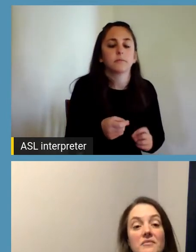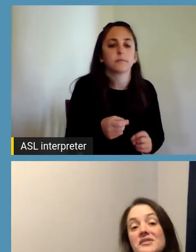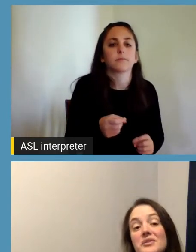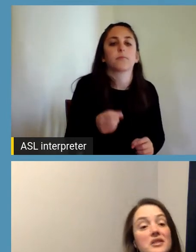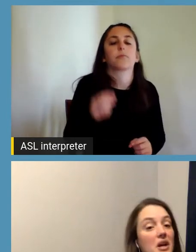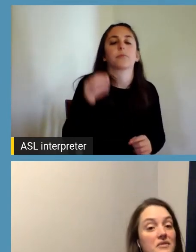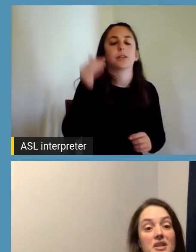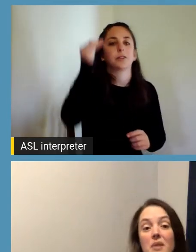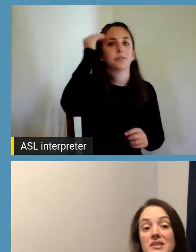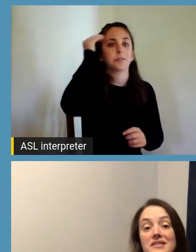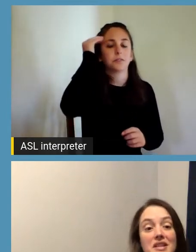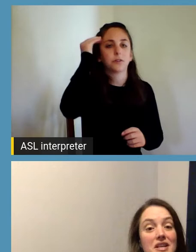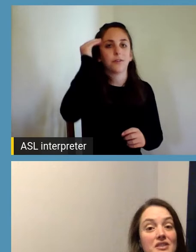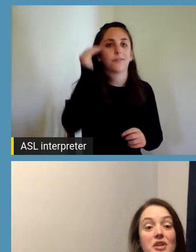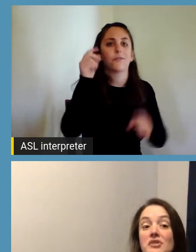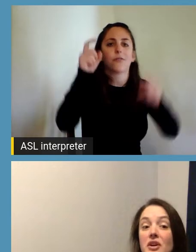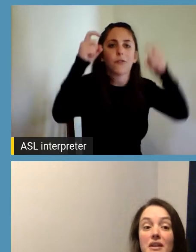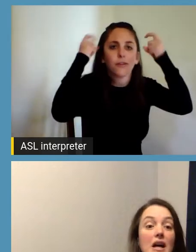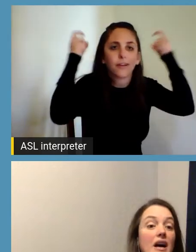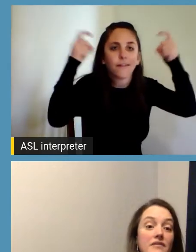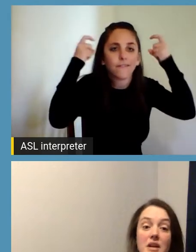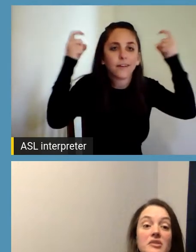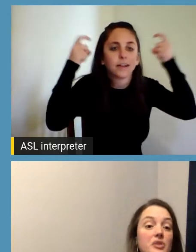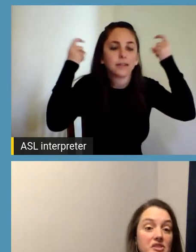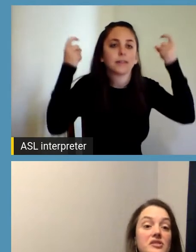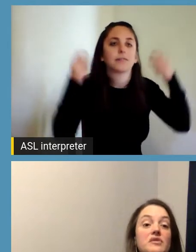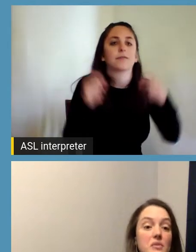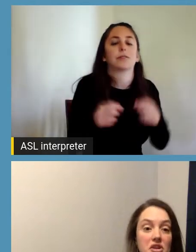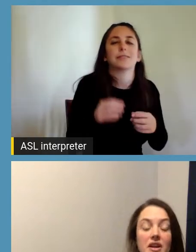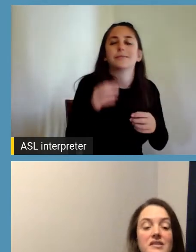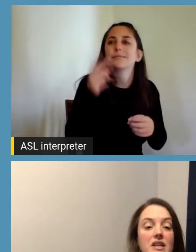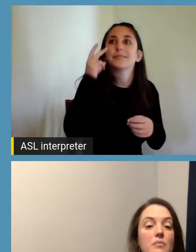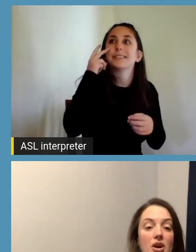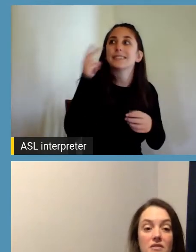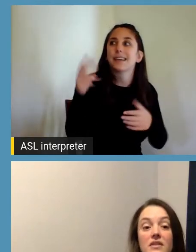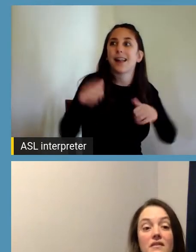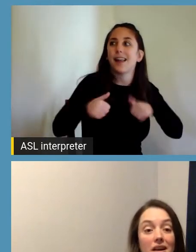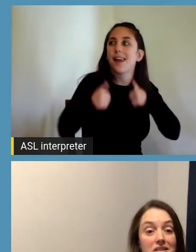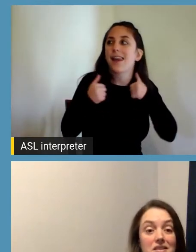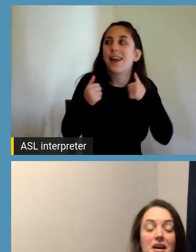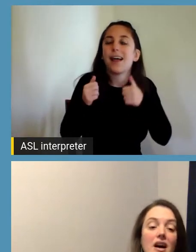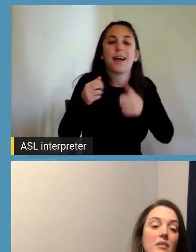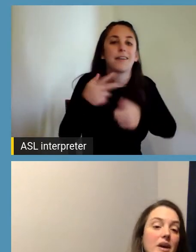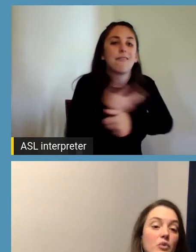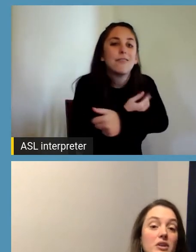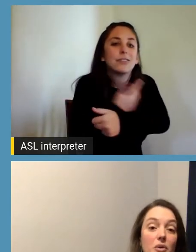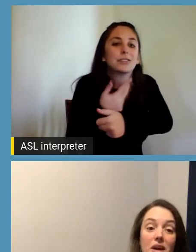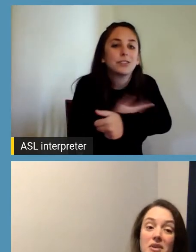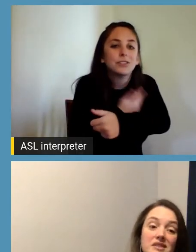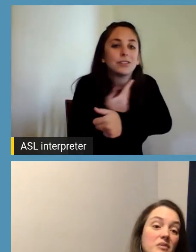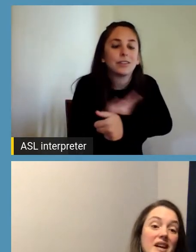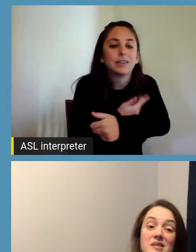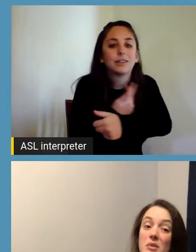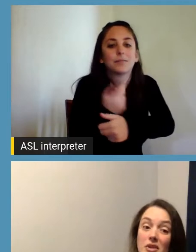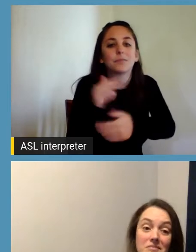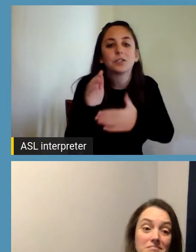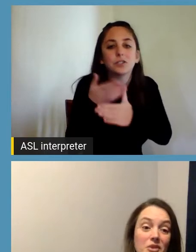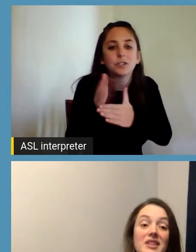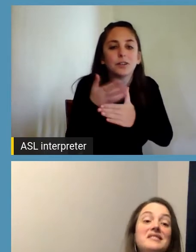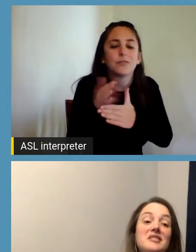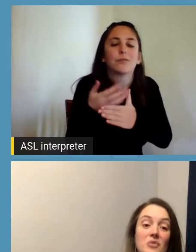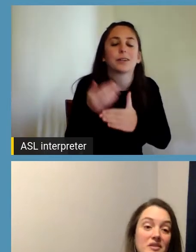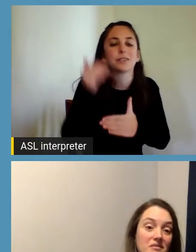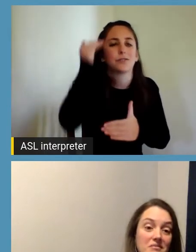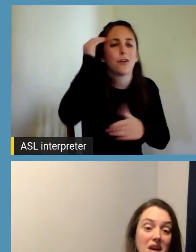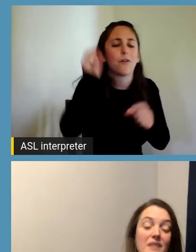festival, visitors love to come and see sheep shearing, live demonstrations of sheep shearing. It's a key part of the event. And we know that because we've asked people.